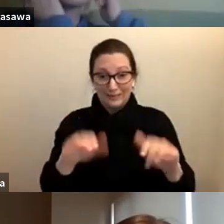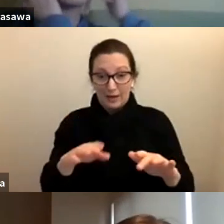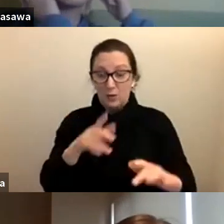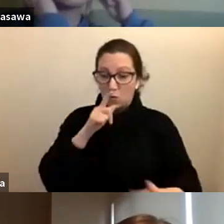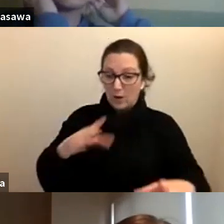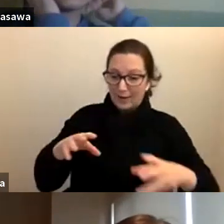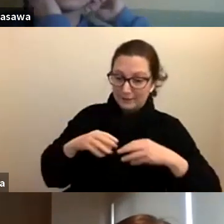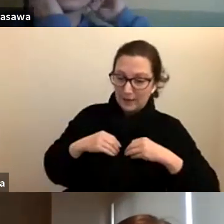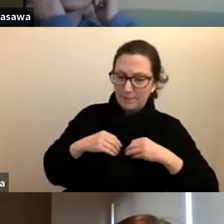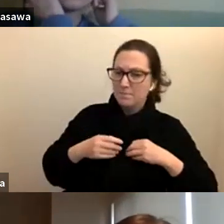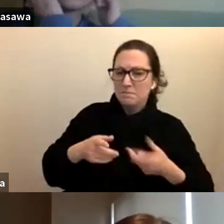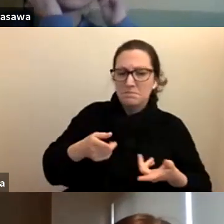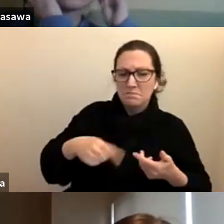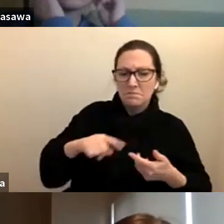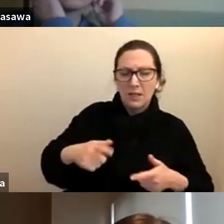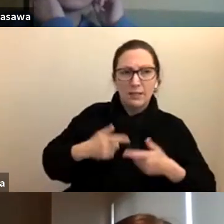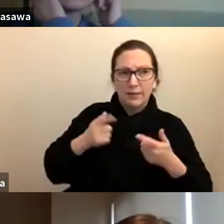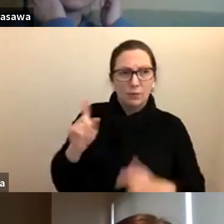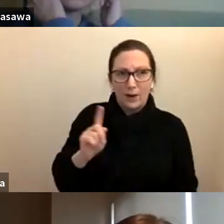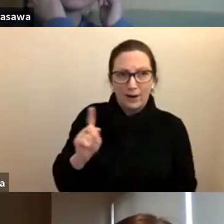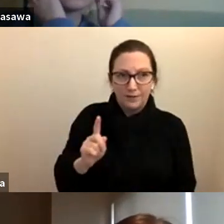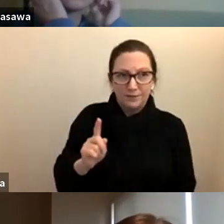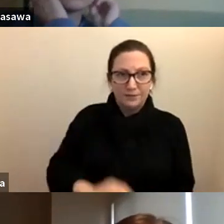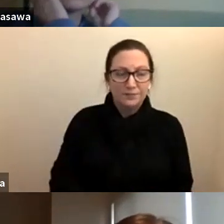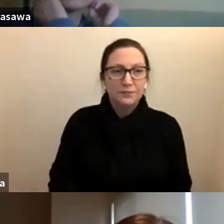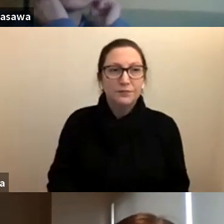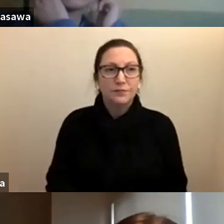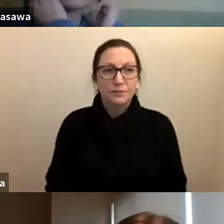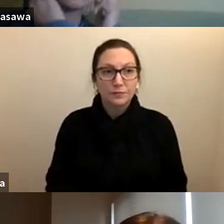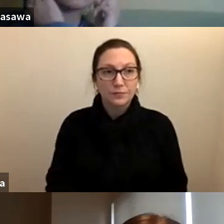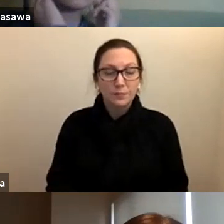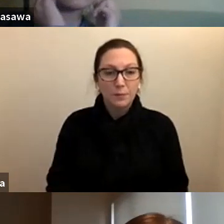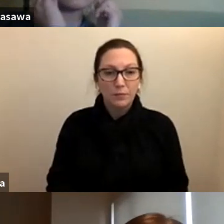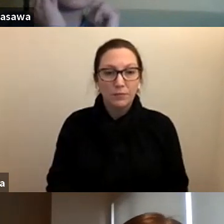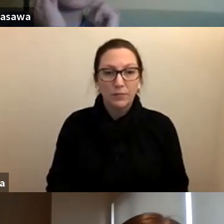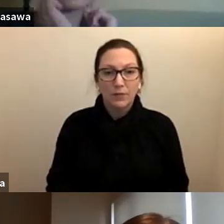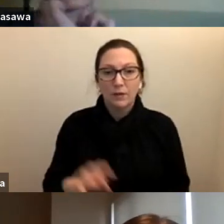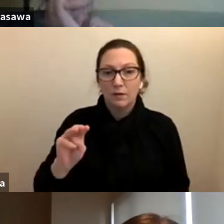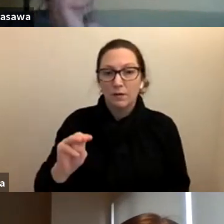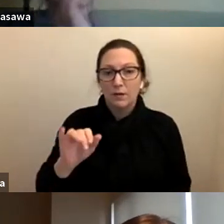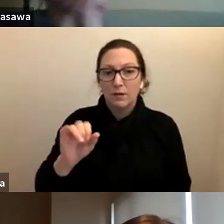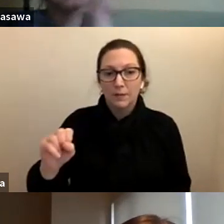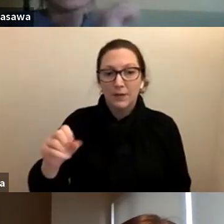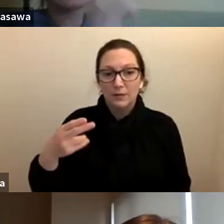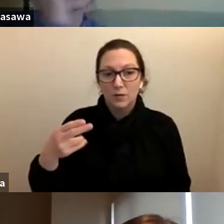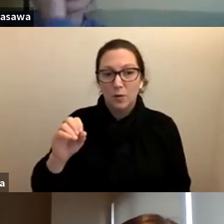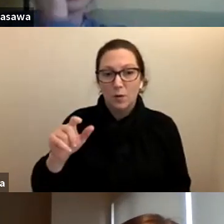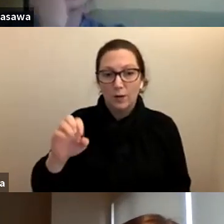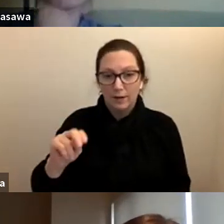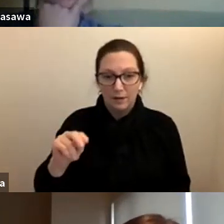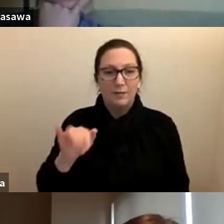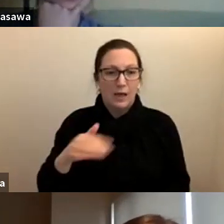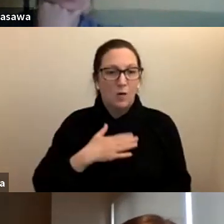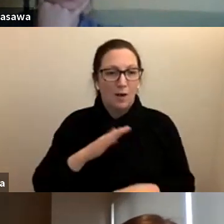reside? Or where did they reside? Yep, I have Thank that you. on my follow-up list. So Thank